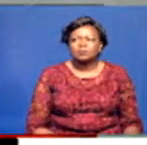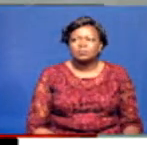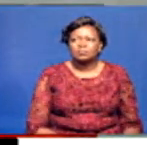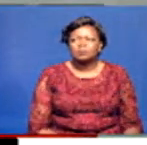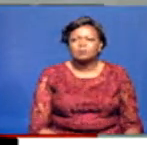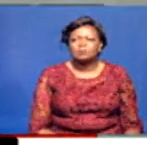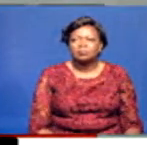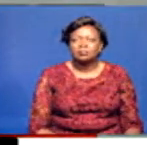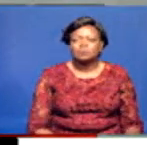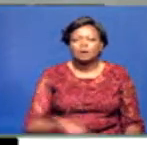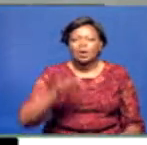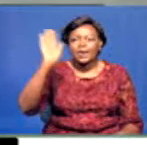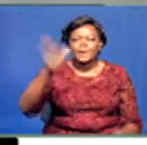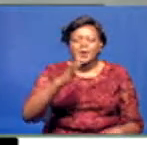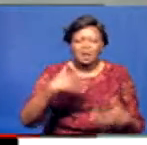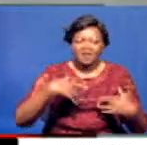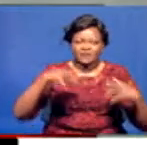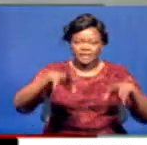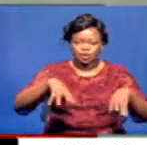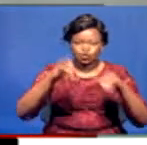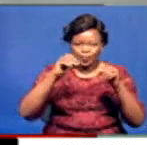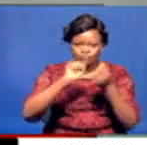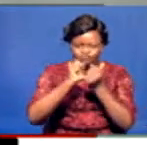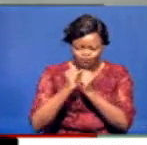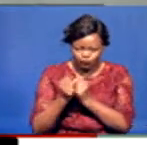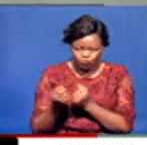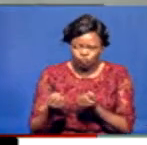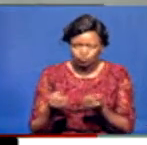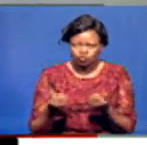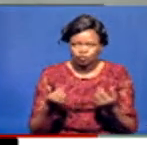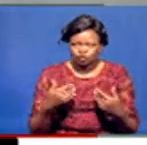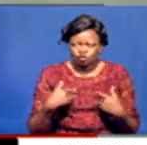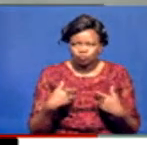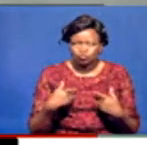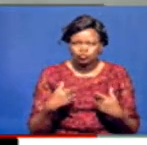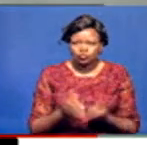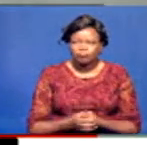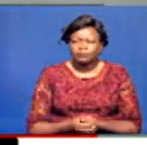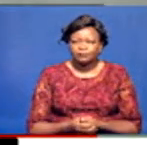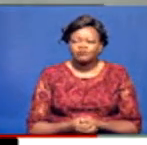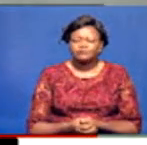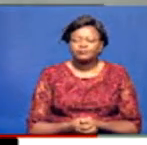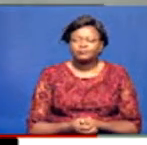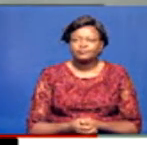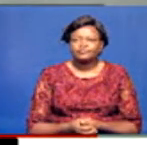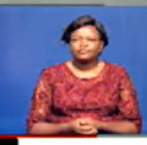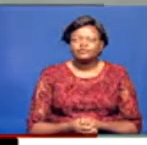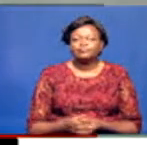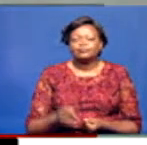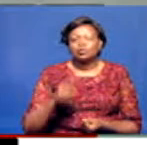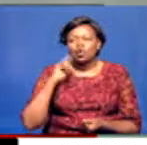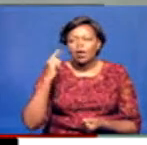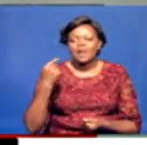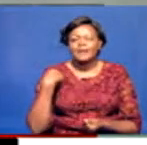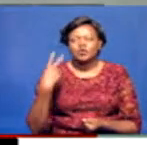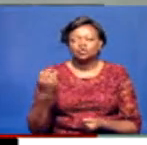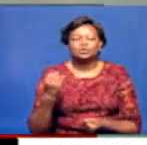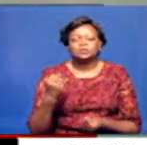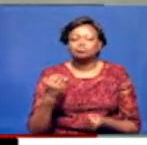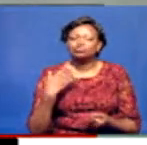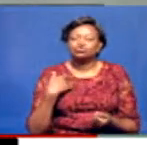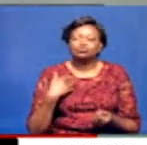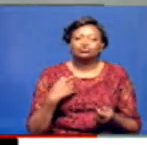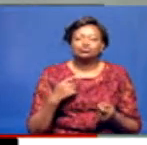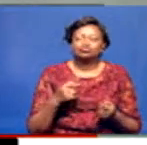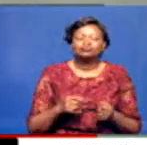Parliament has adopted amendment to House Standing Order Number 20 seeking to protect House